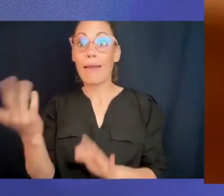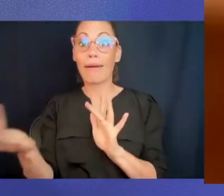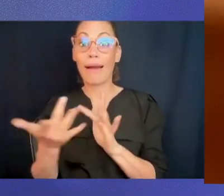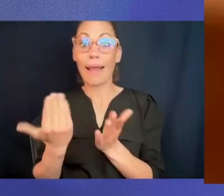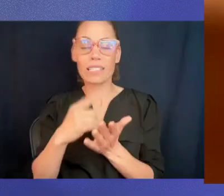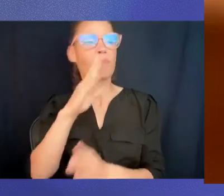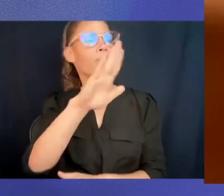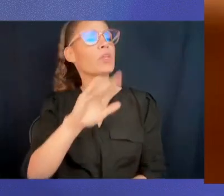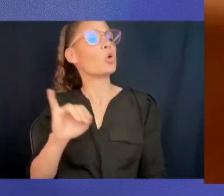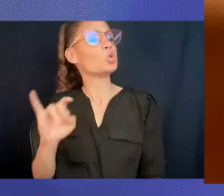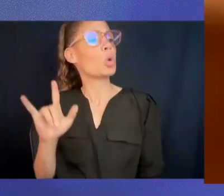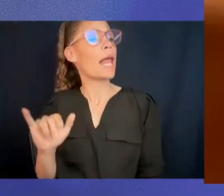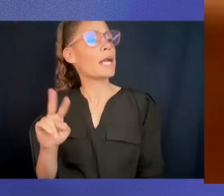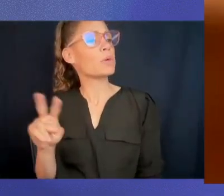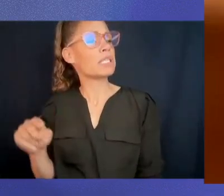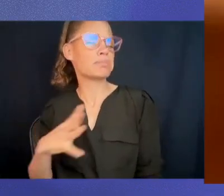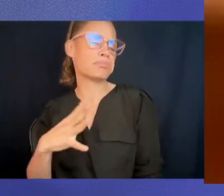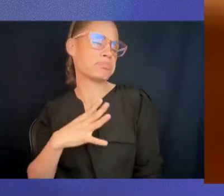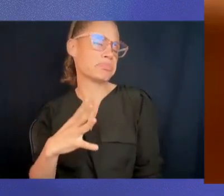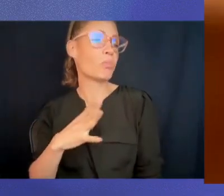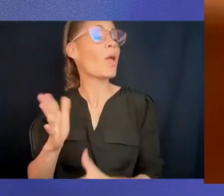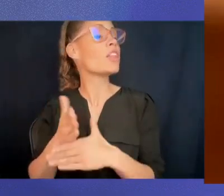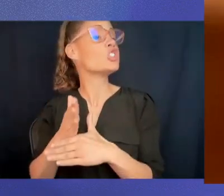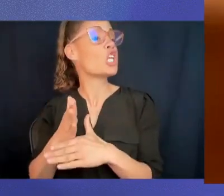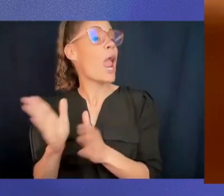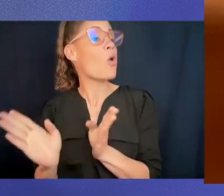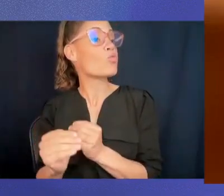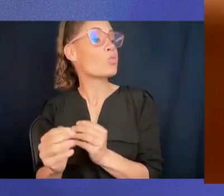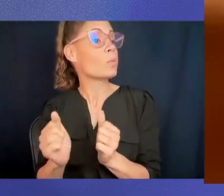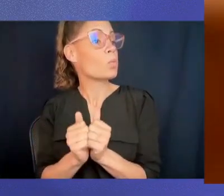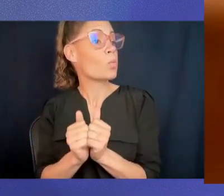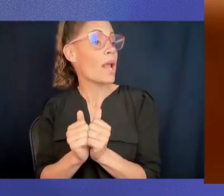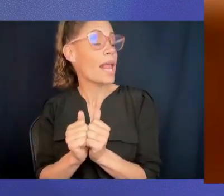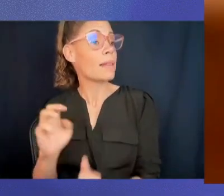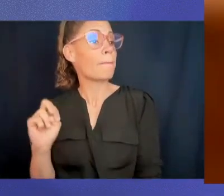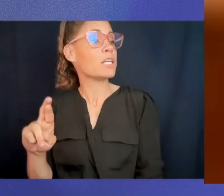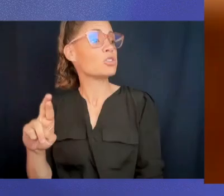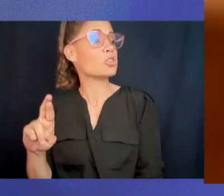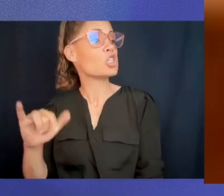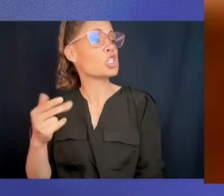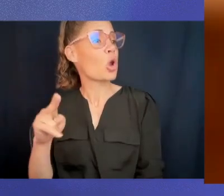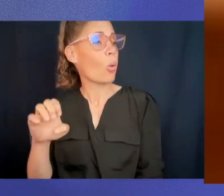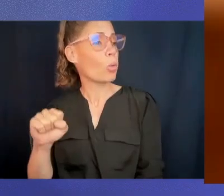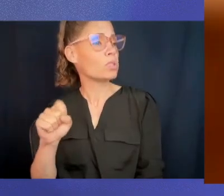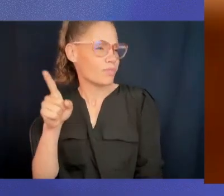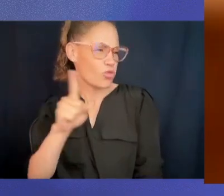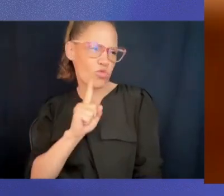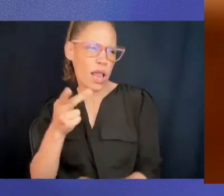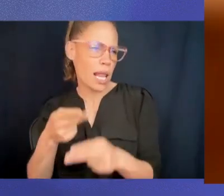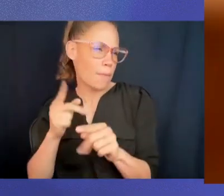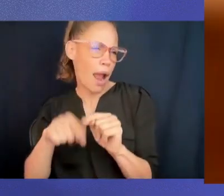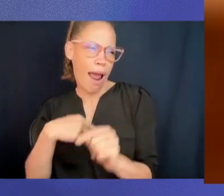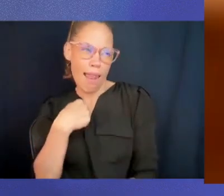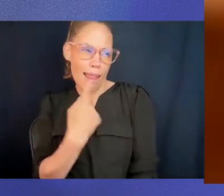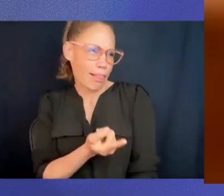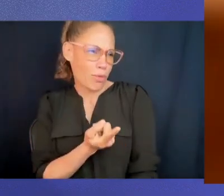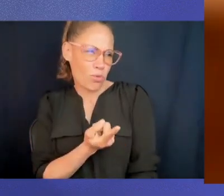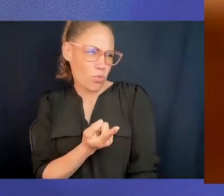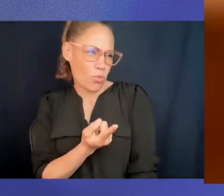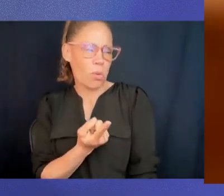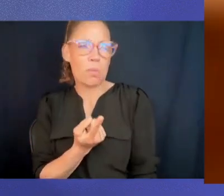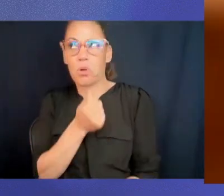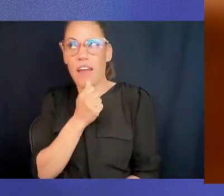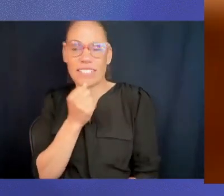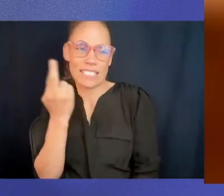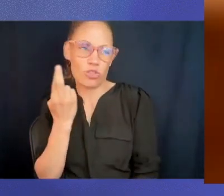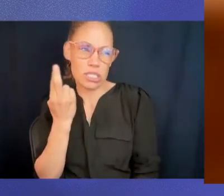July 22nd. You'll be sharing a room with a Mr. Jones, whose real name I can't tell you for privacy